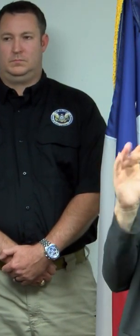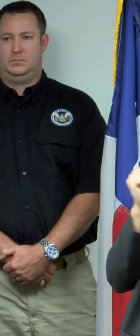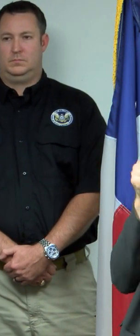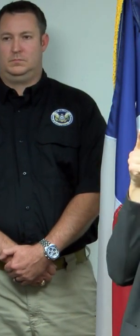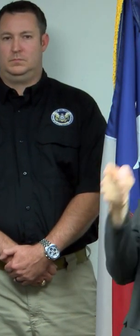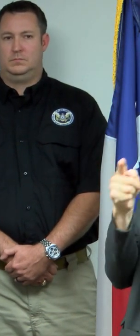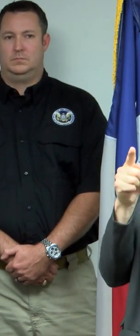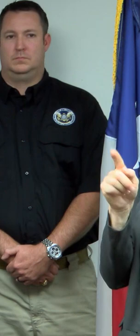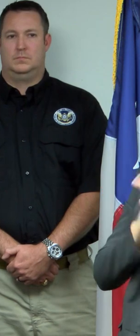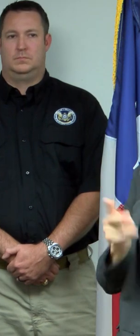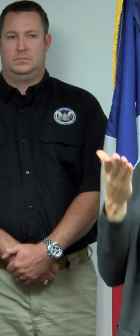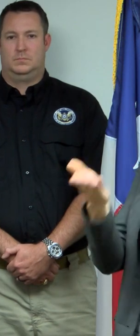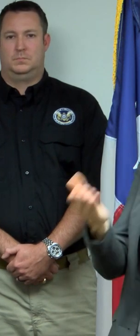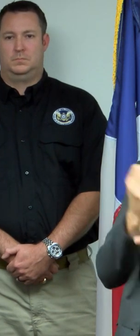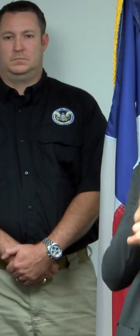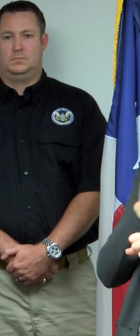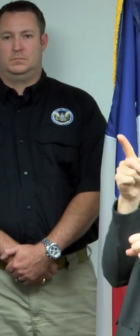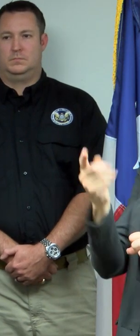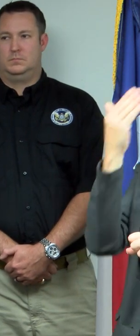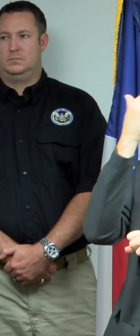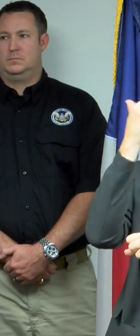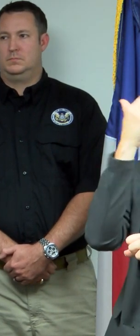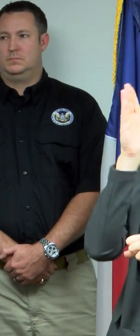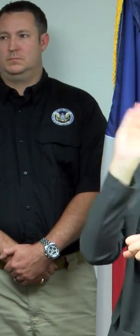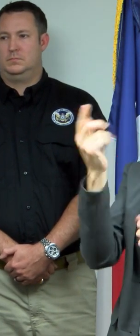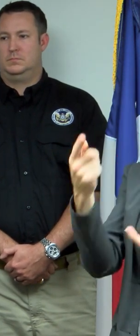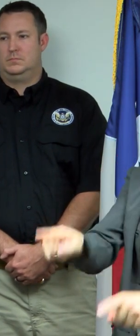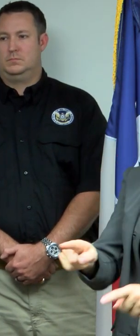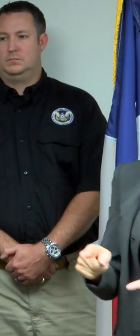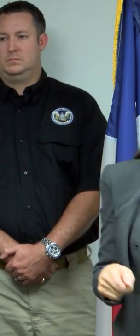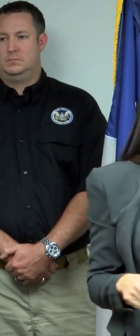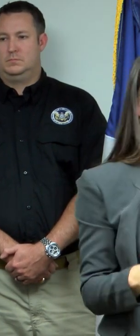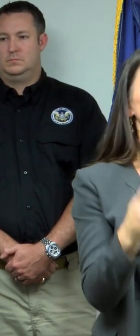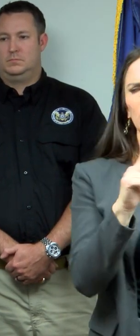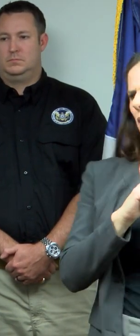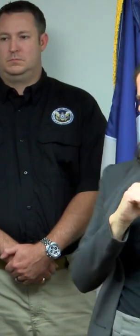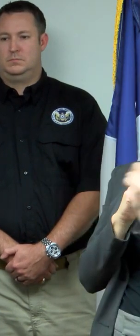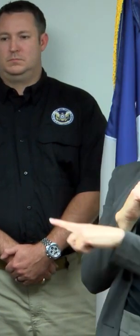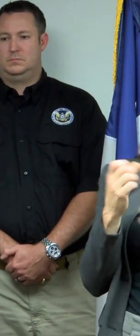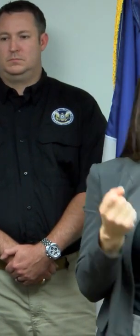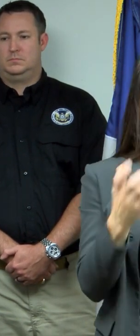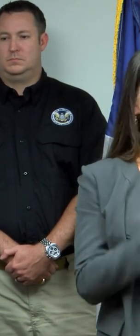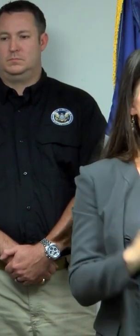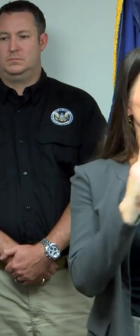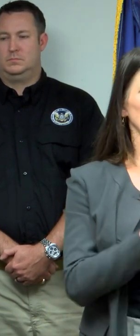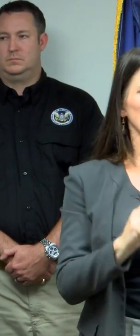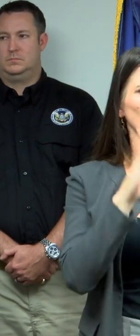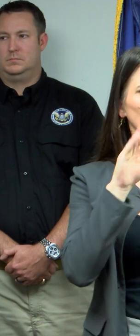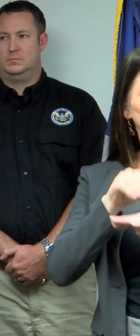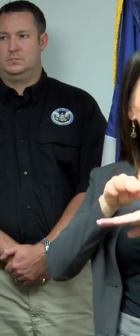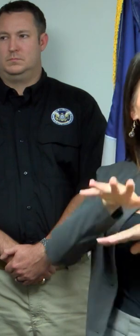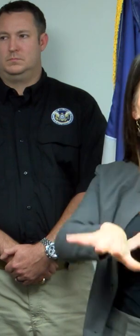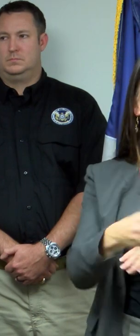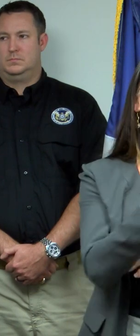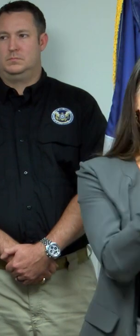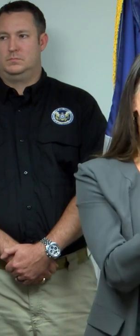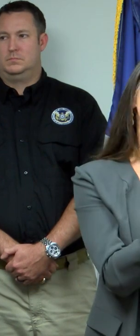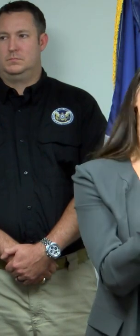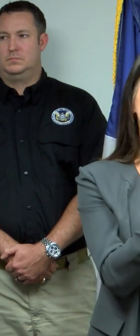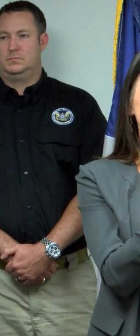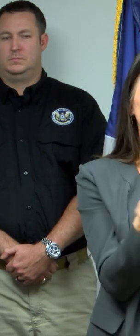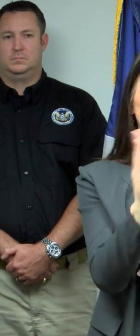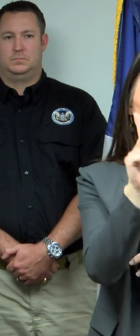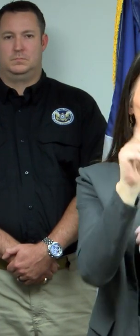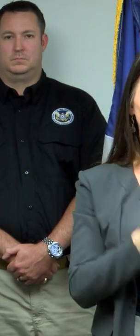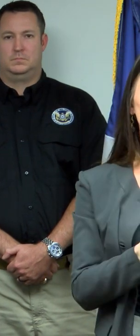sure they're aware of the conditions to come. How many people are you talking about? If I had to estimate, I'd say a few thousand.